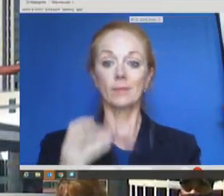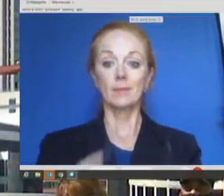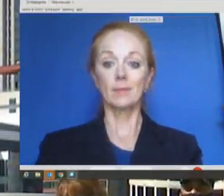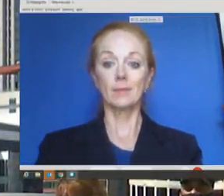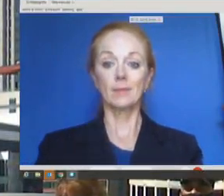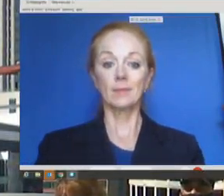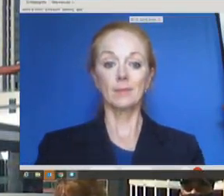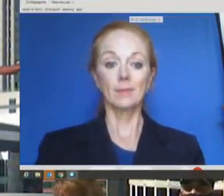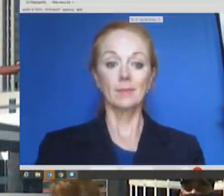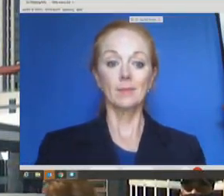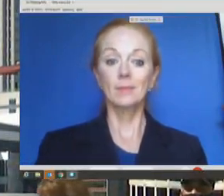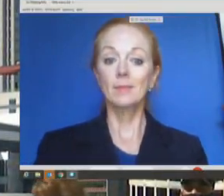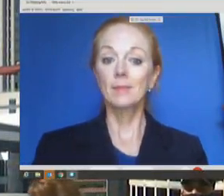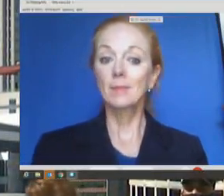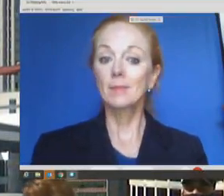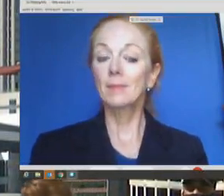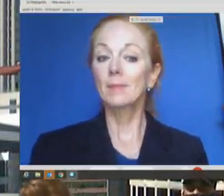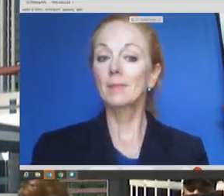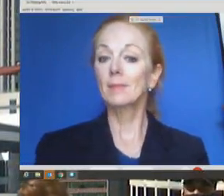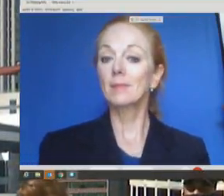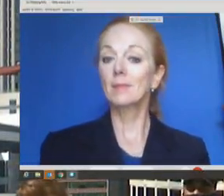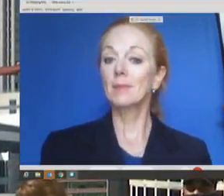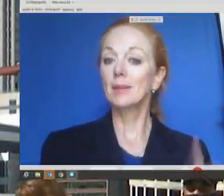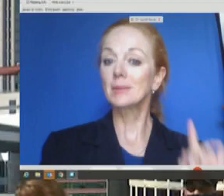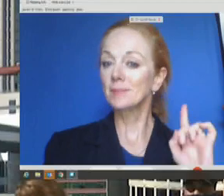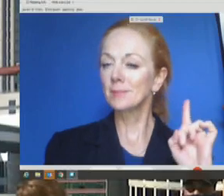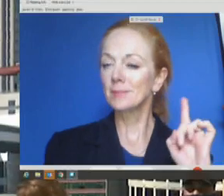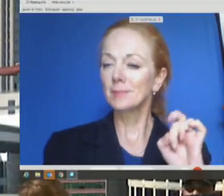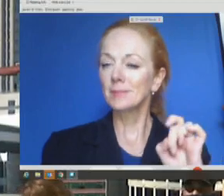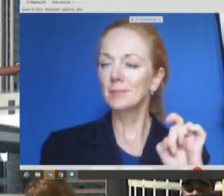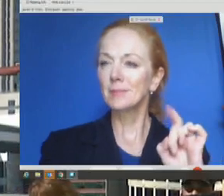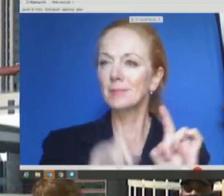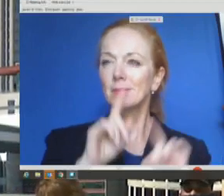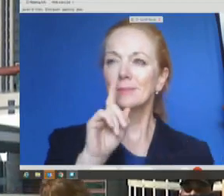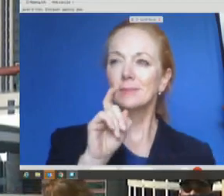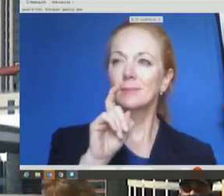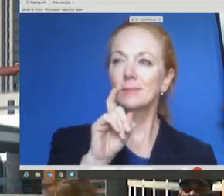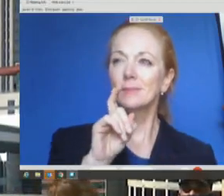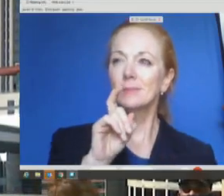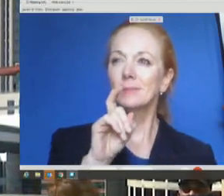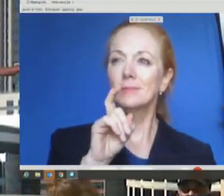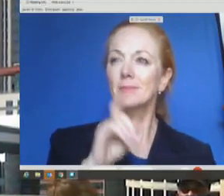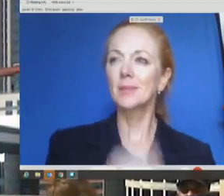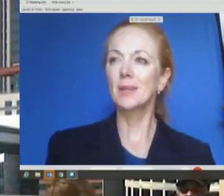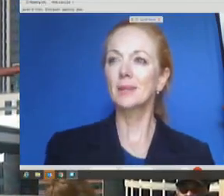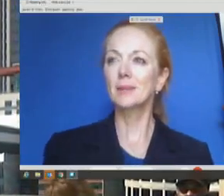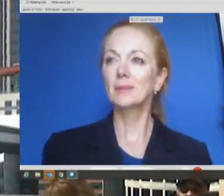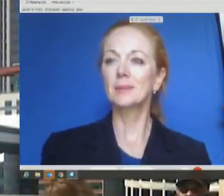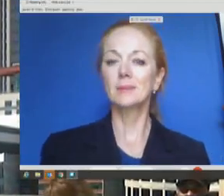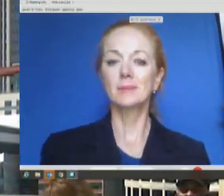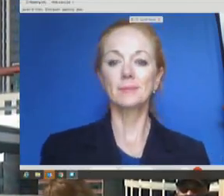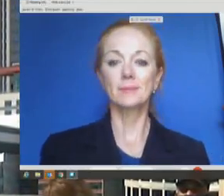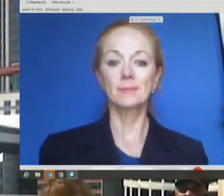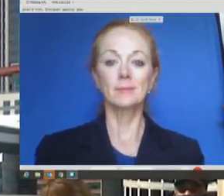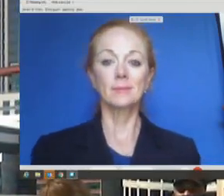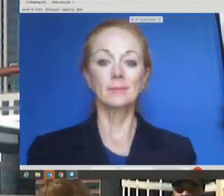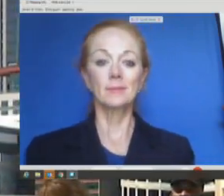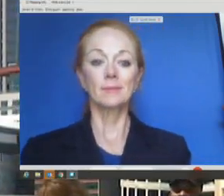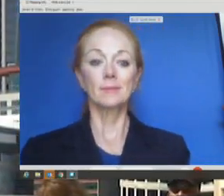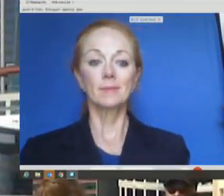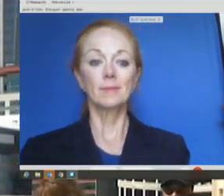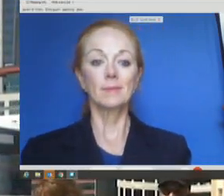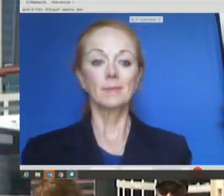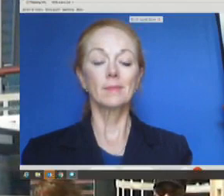Chief, with the officers and sergeant resigning, do you have concerns that they will in fact gain employment at other departments? So the question is, with